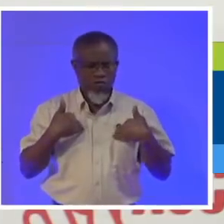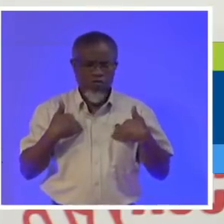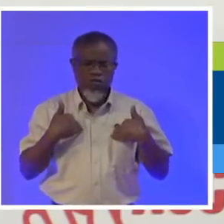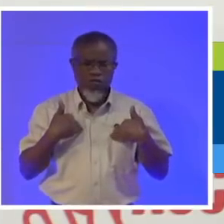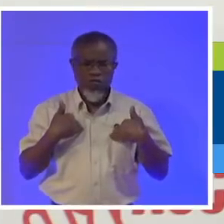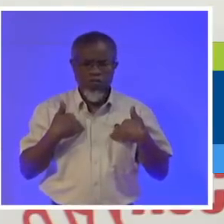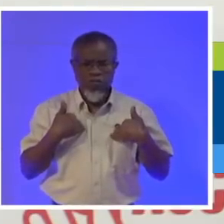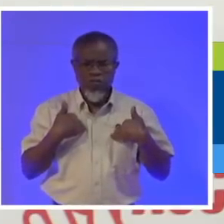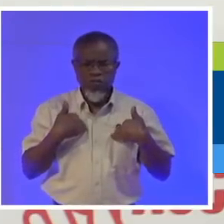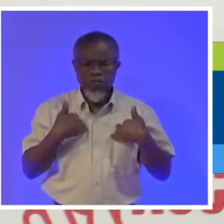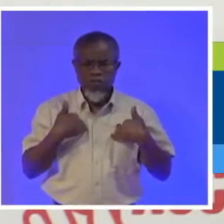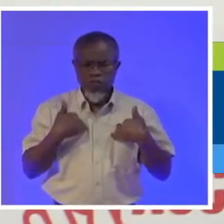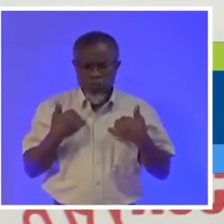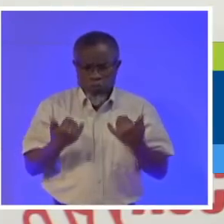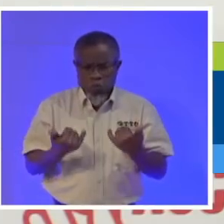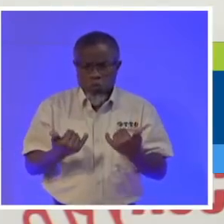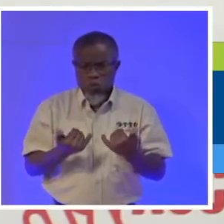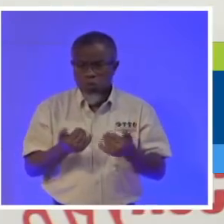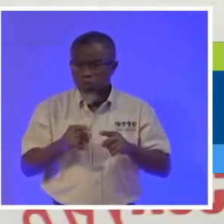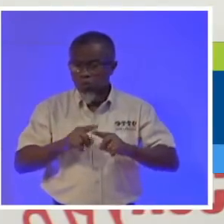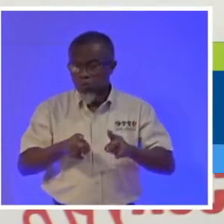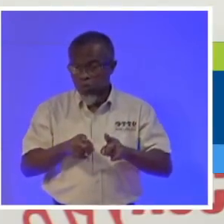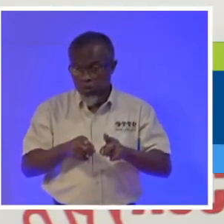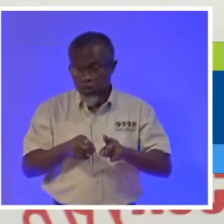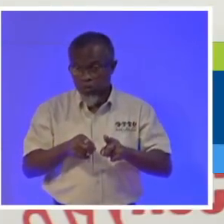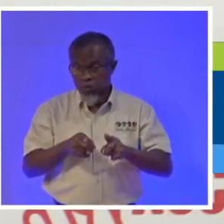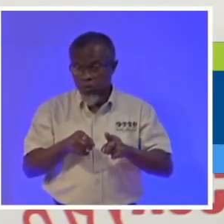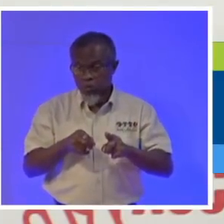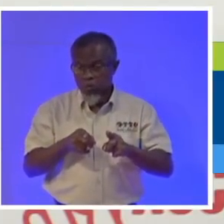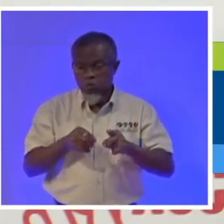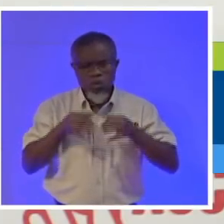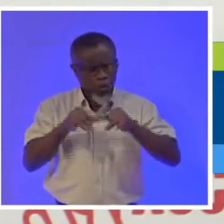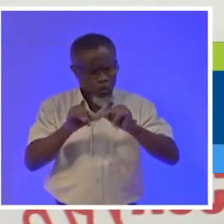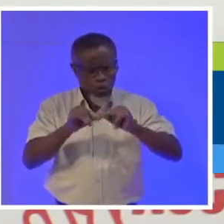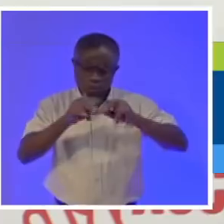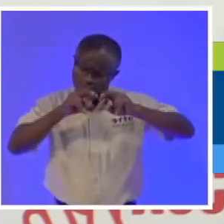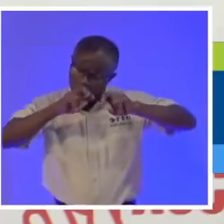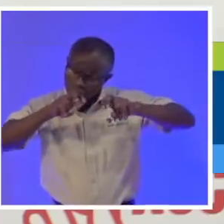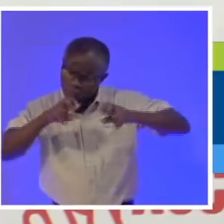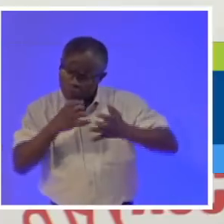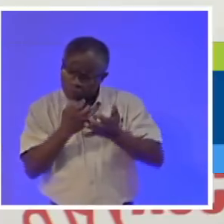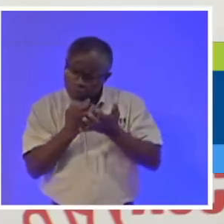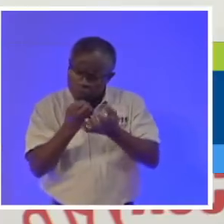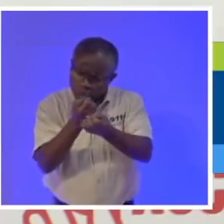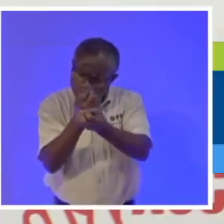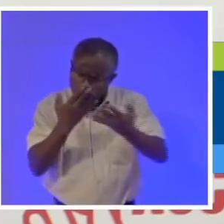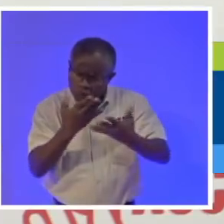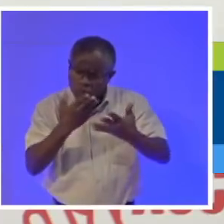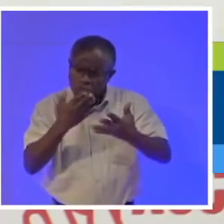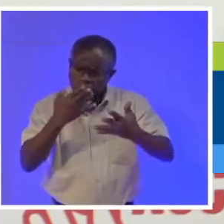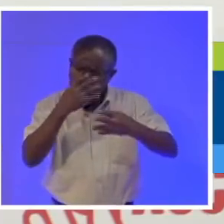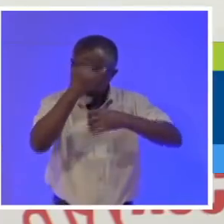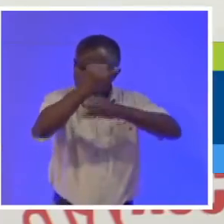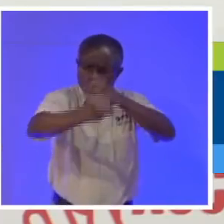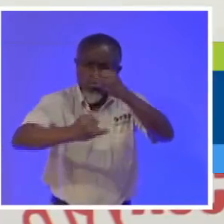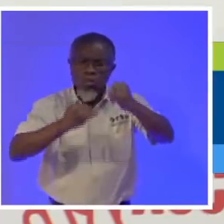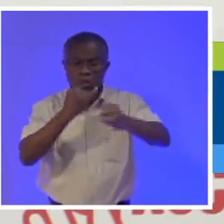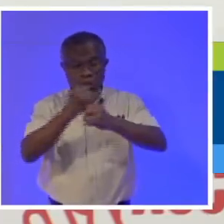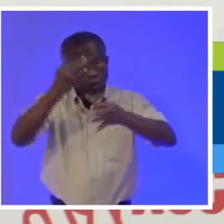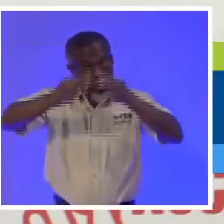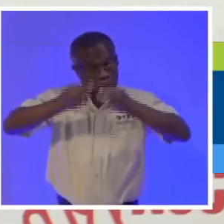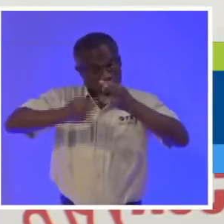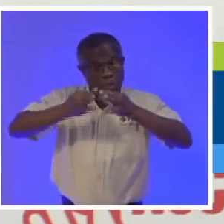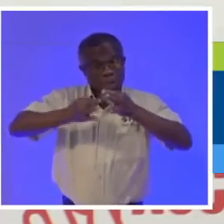just described and explained in detail, but we continue to look at the data internationally, and if there is evidence for